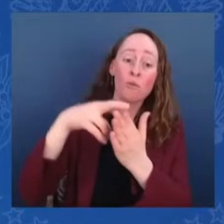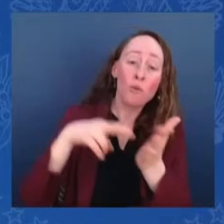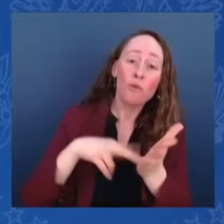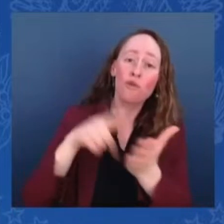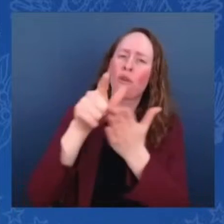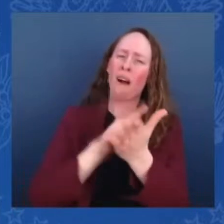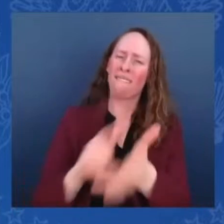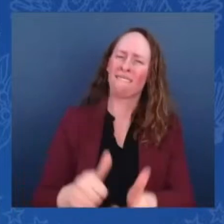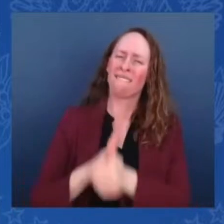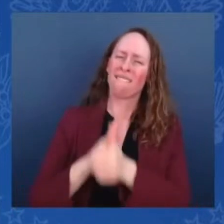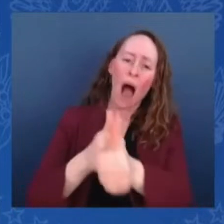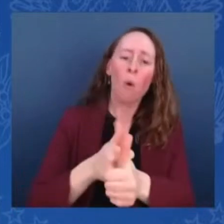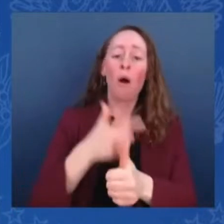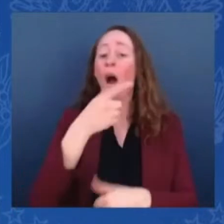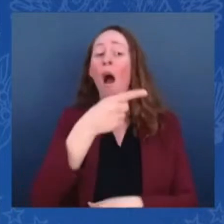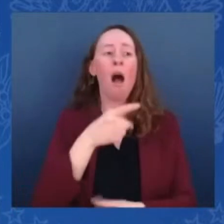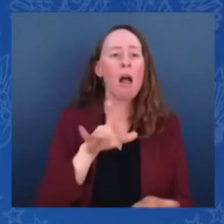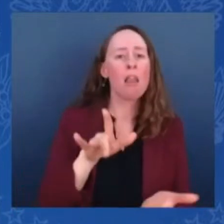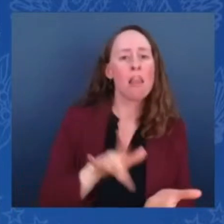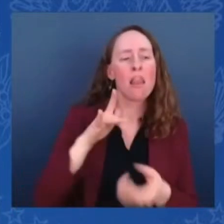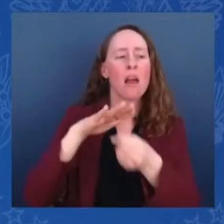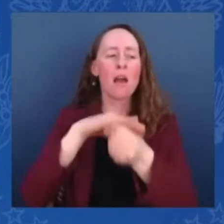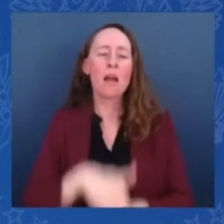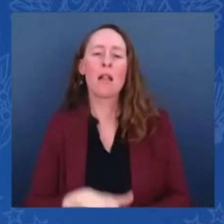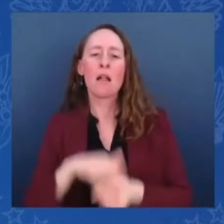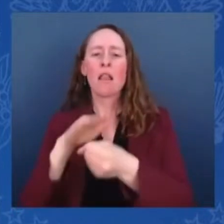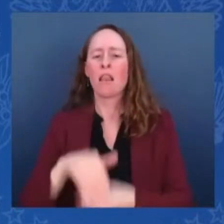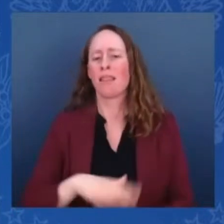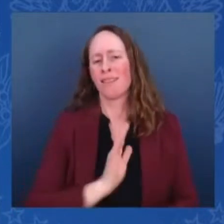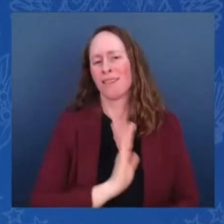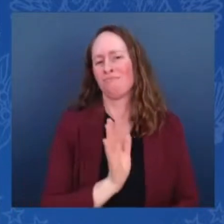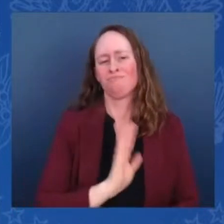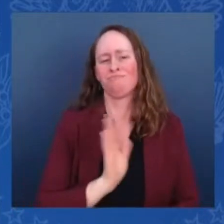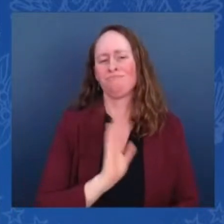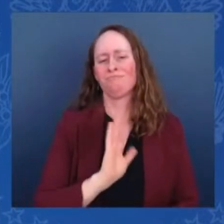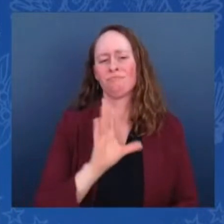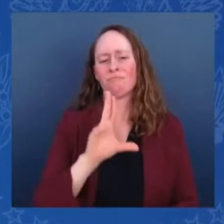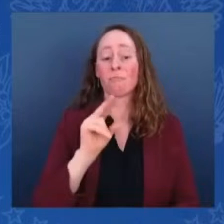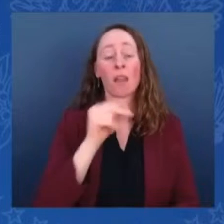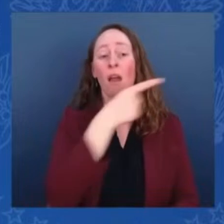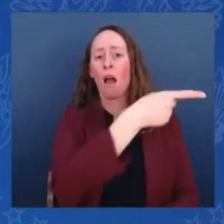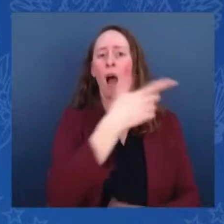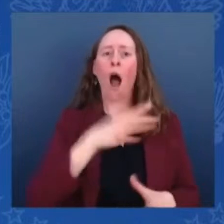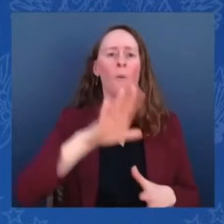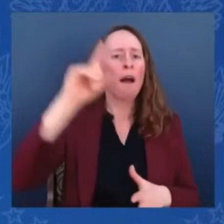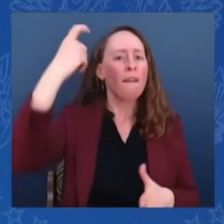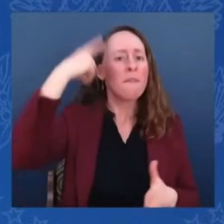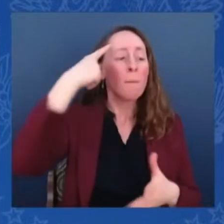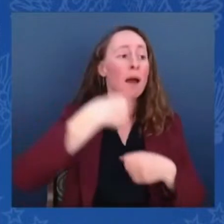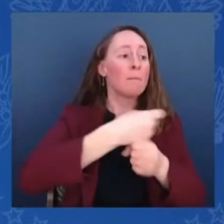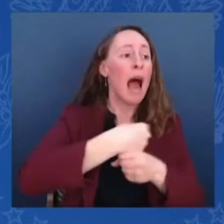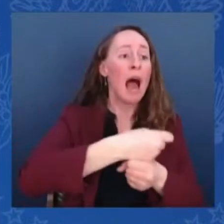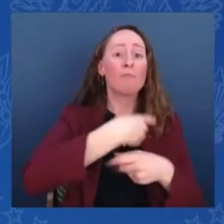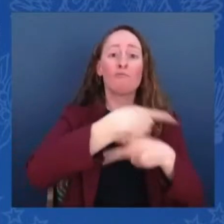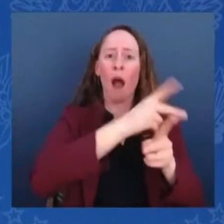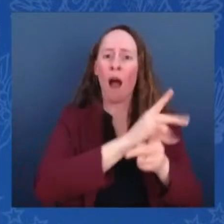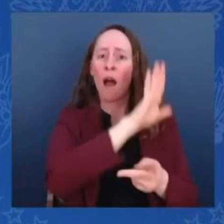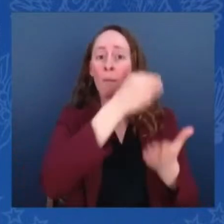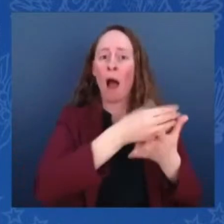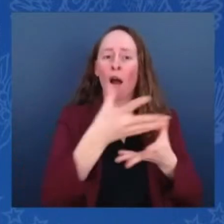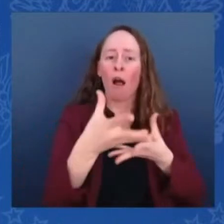practices, taking action when China dumped subsidized goods, incredibly subsidized, on our markets to undercut our